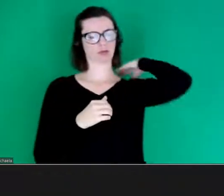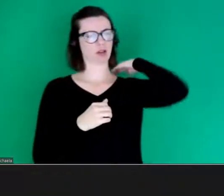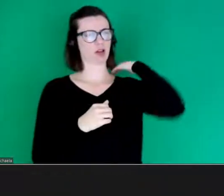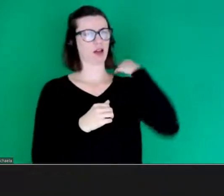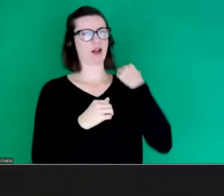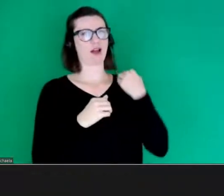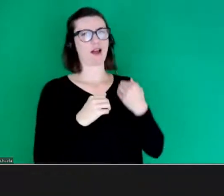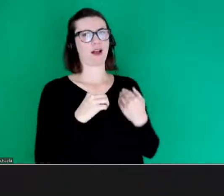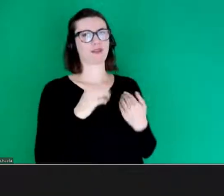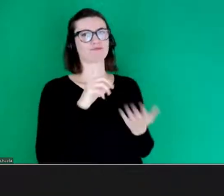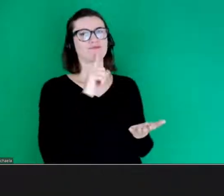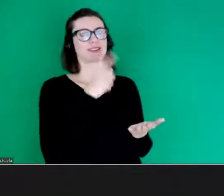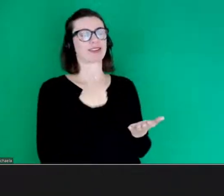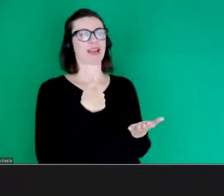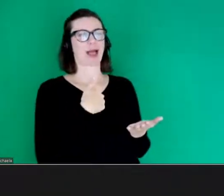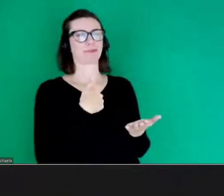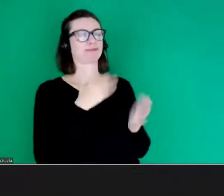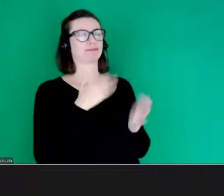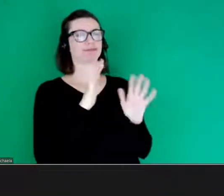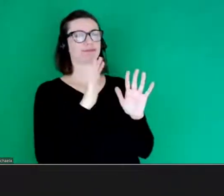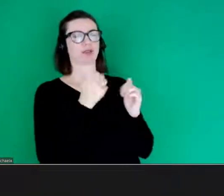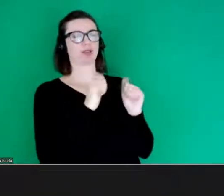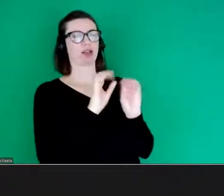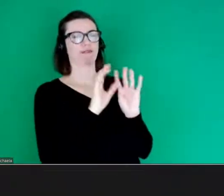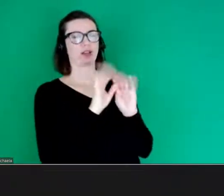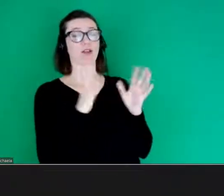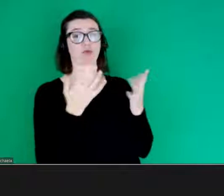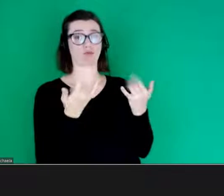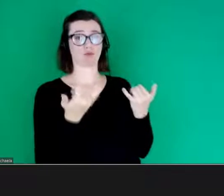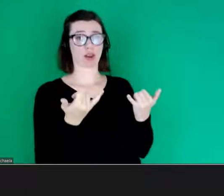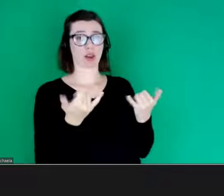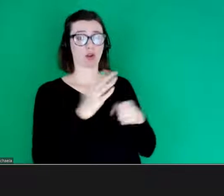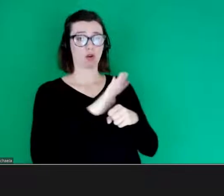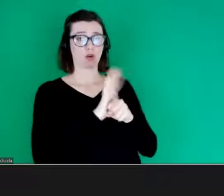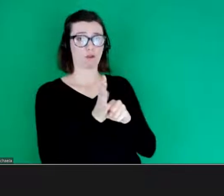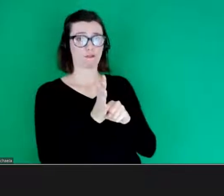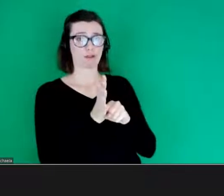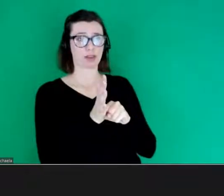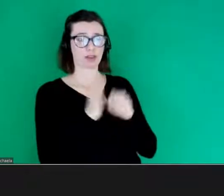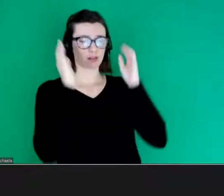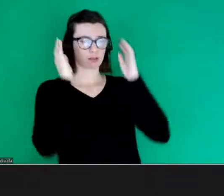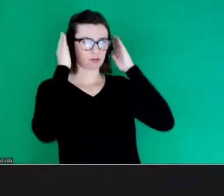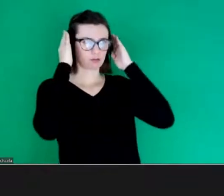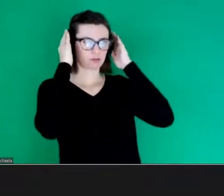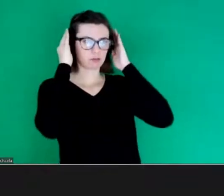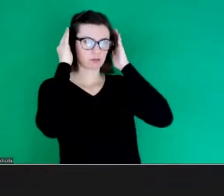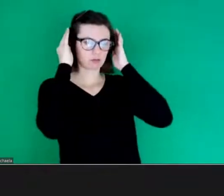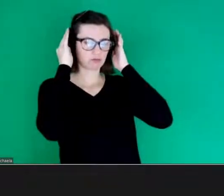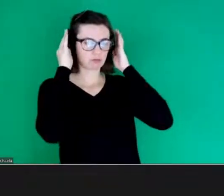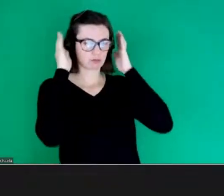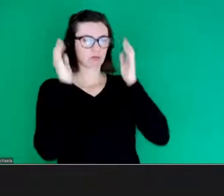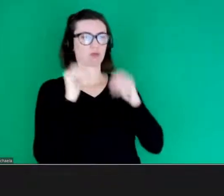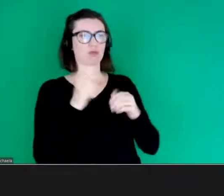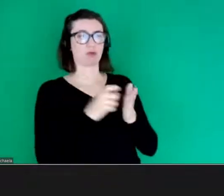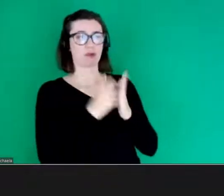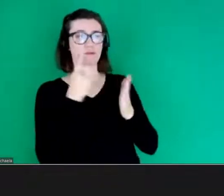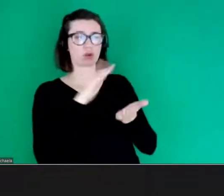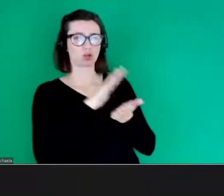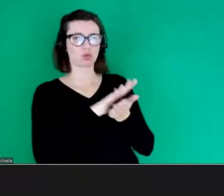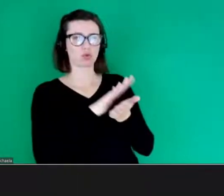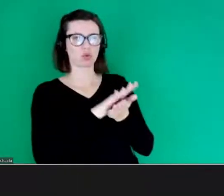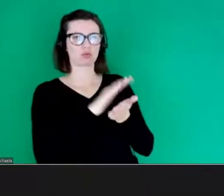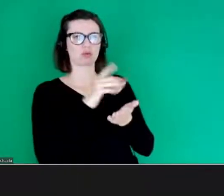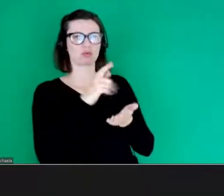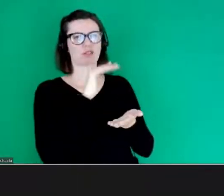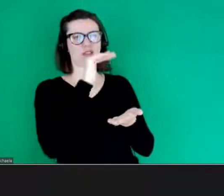I'm mostly just trying to clarify. So right now, the COVID requirements in schools are actually sort of far less